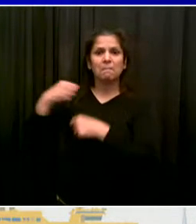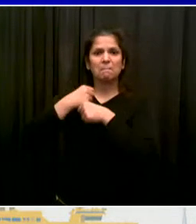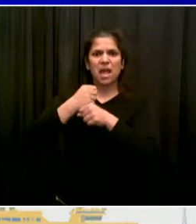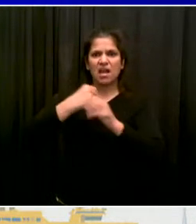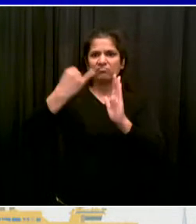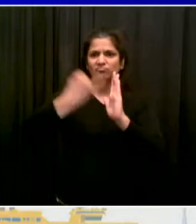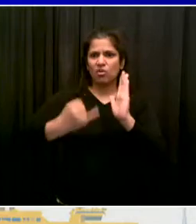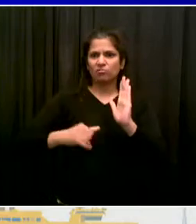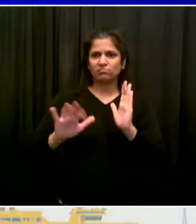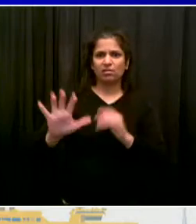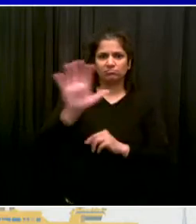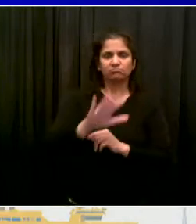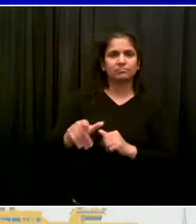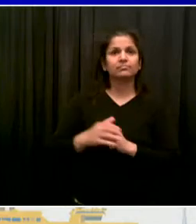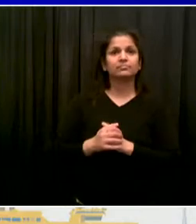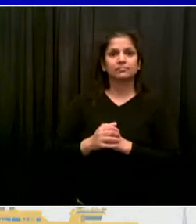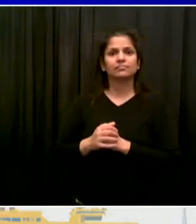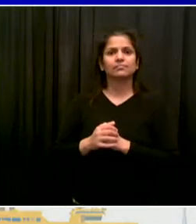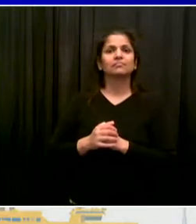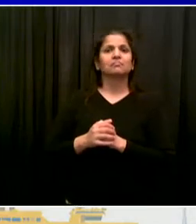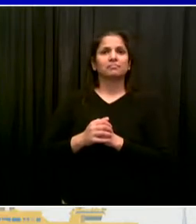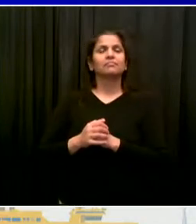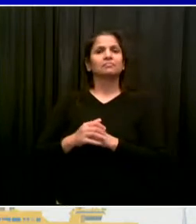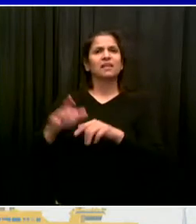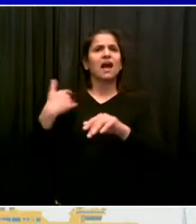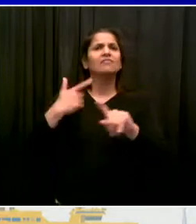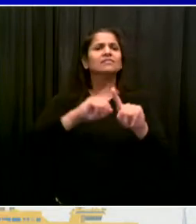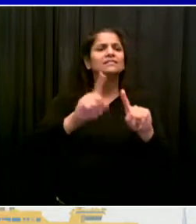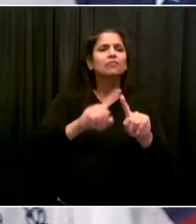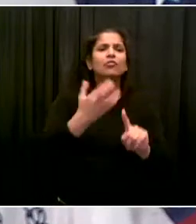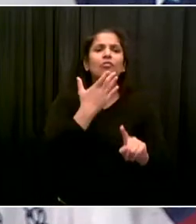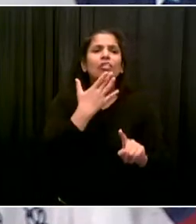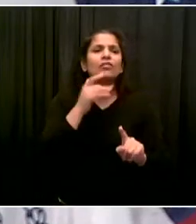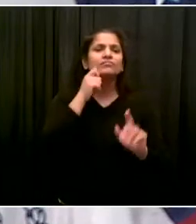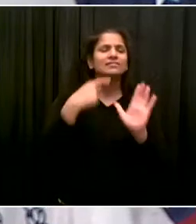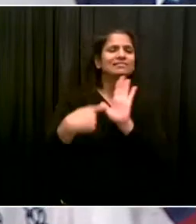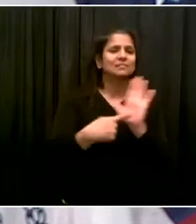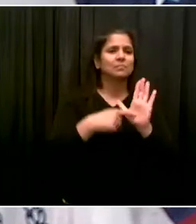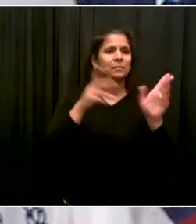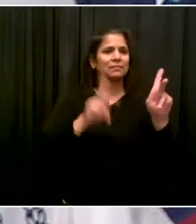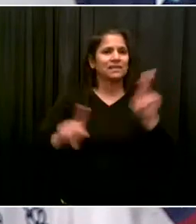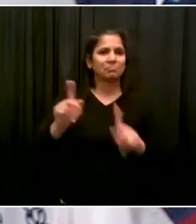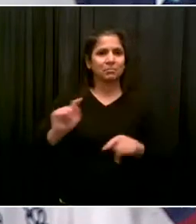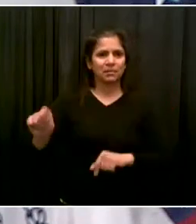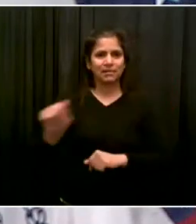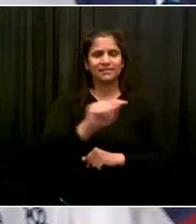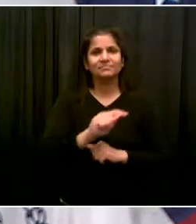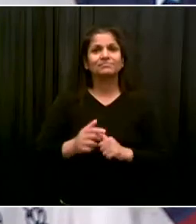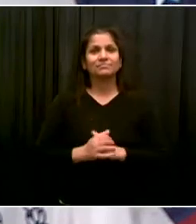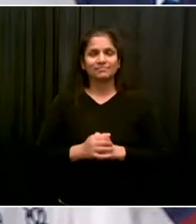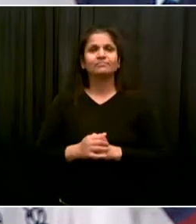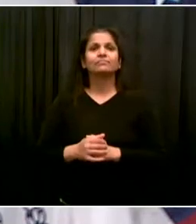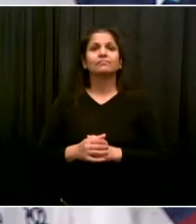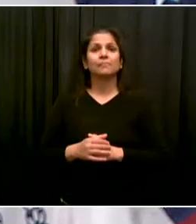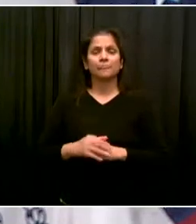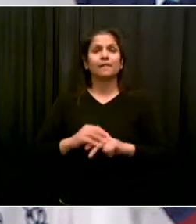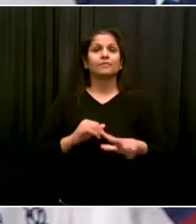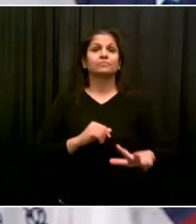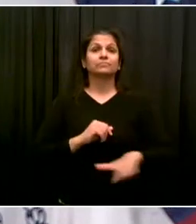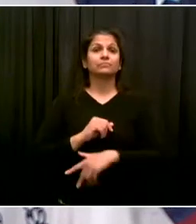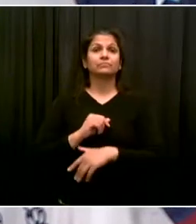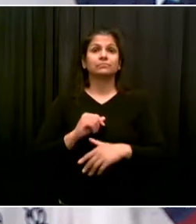and a week to reflect on all we are. Okay, everyone, let's do our indicators. And indicators today also,